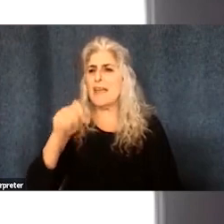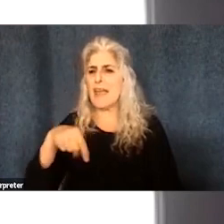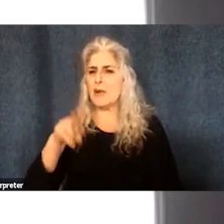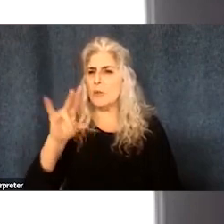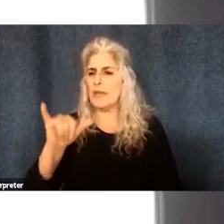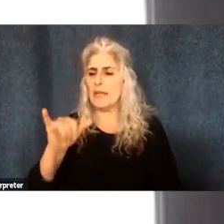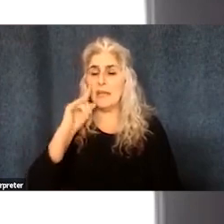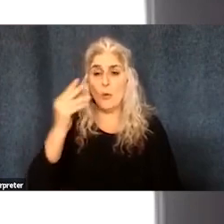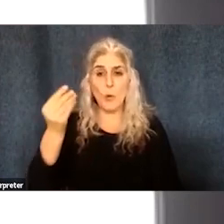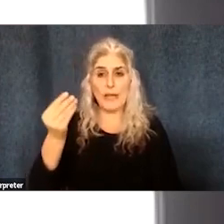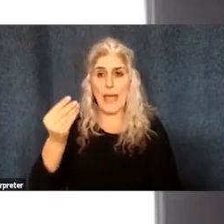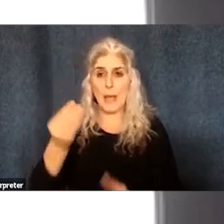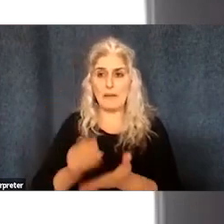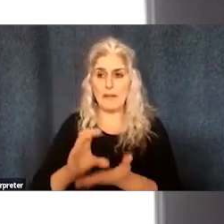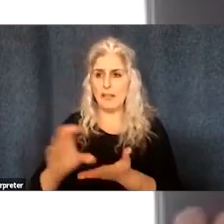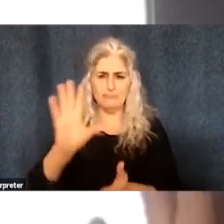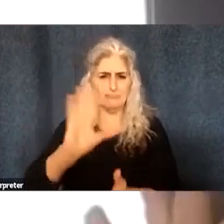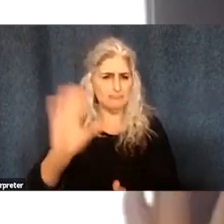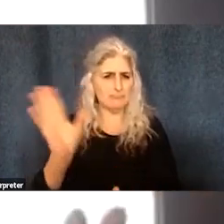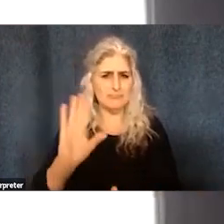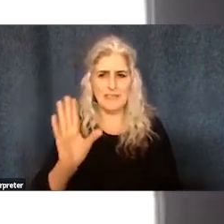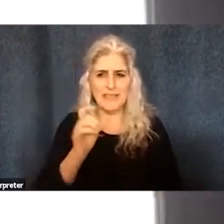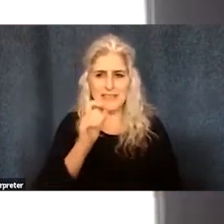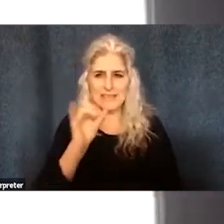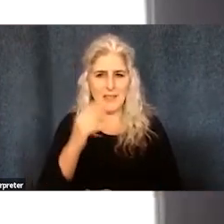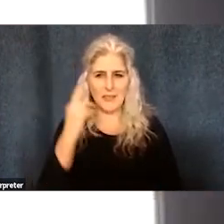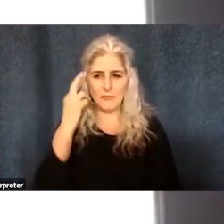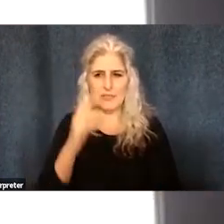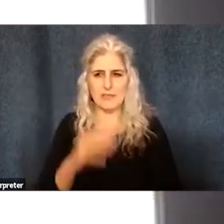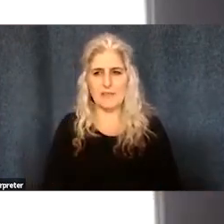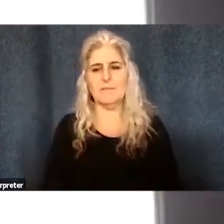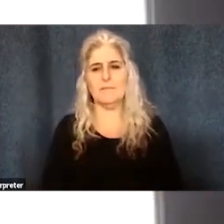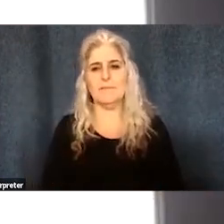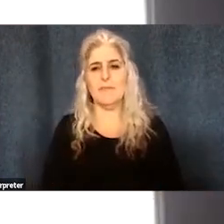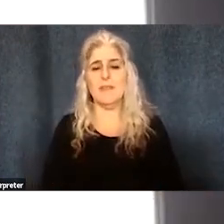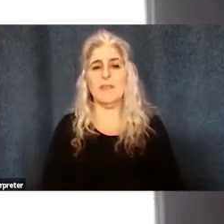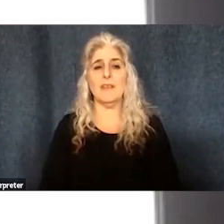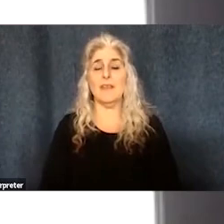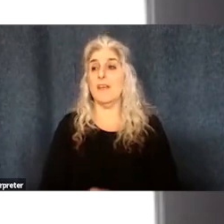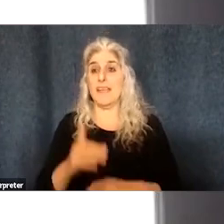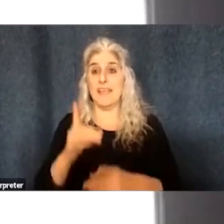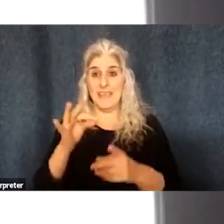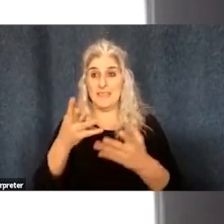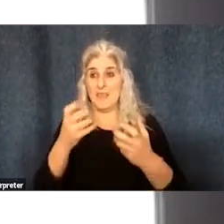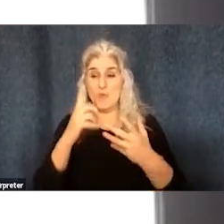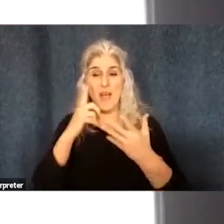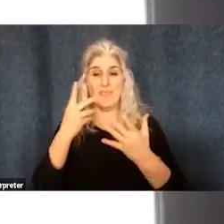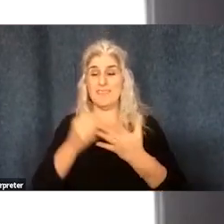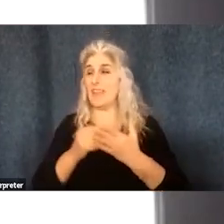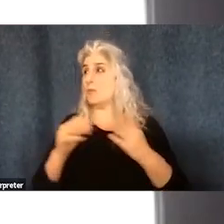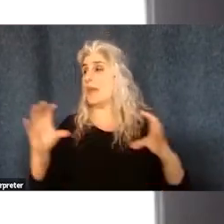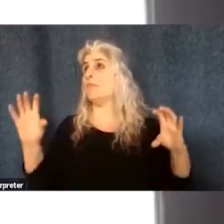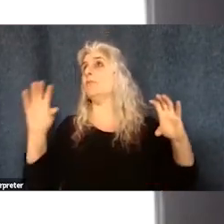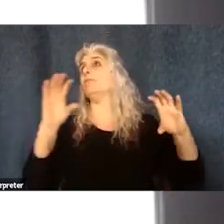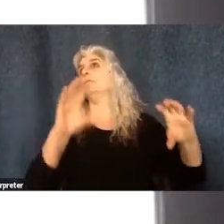you they would have thousands of money or more,